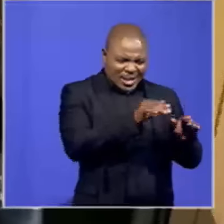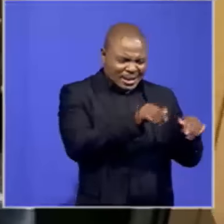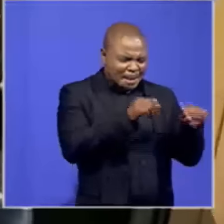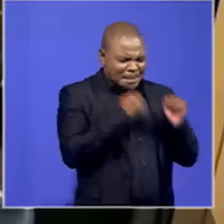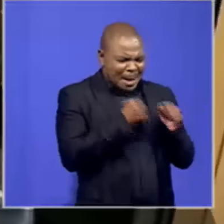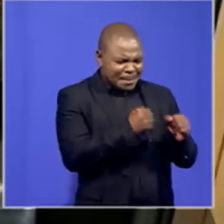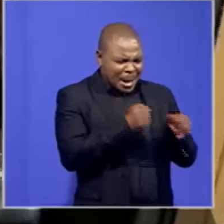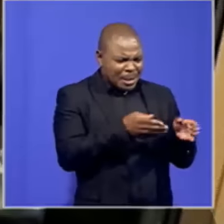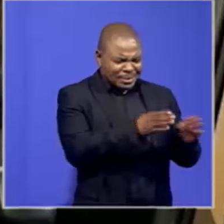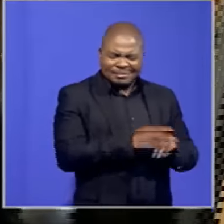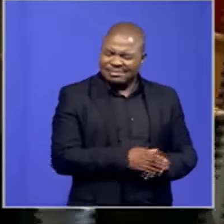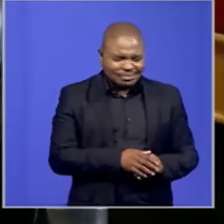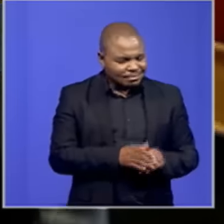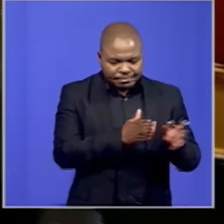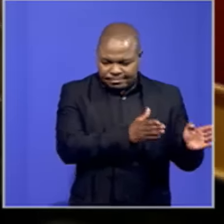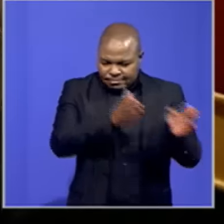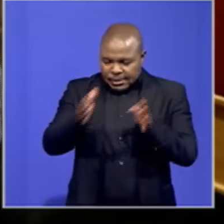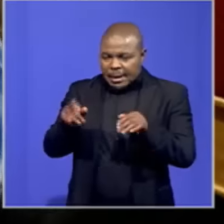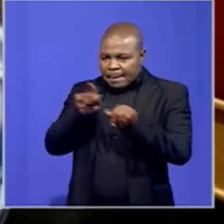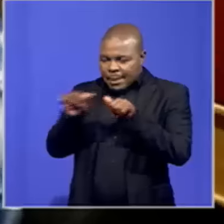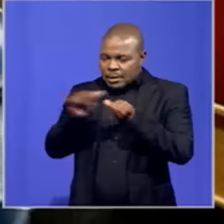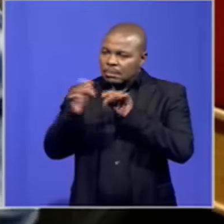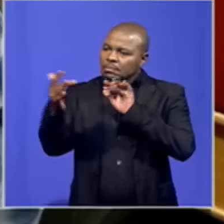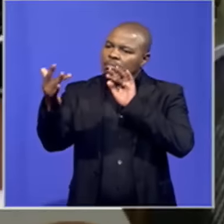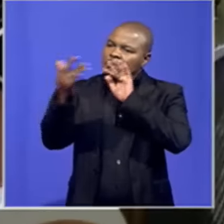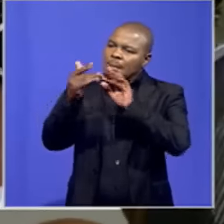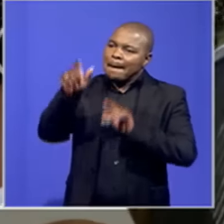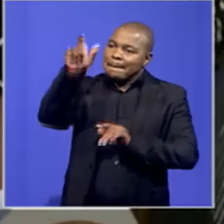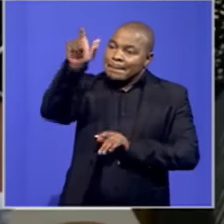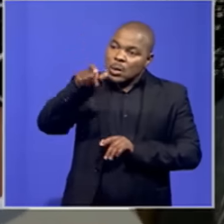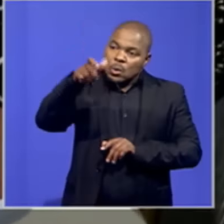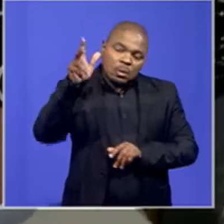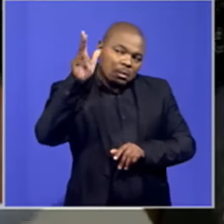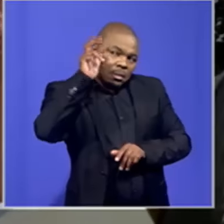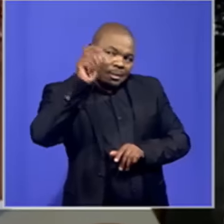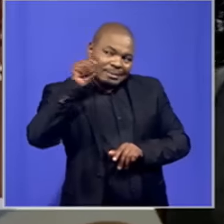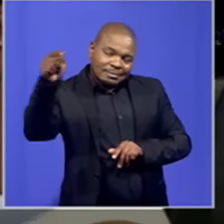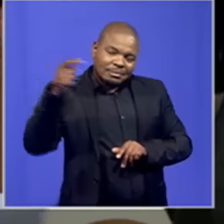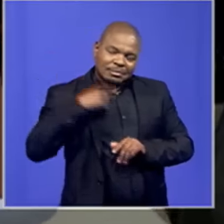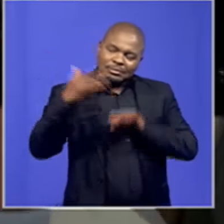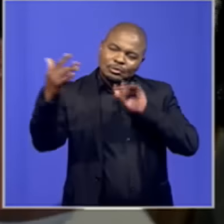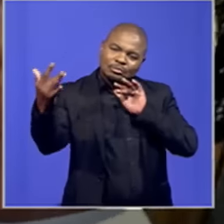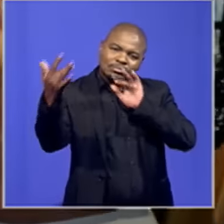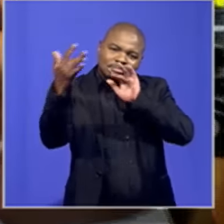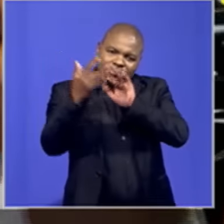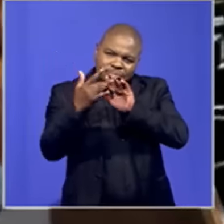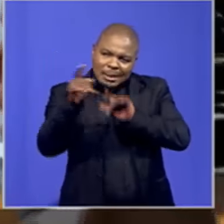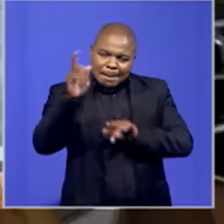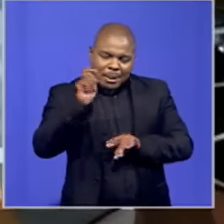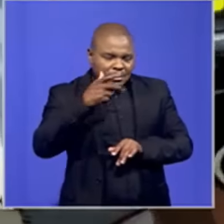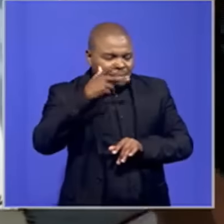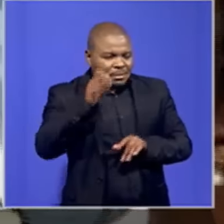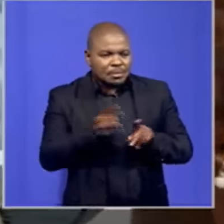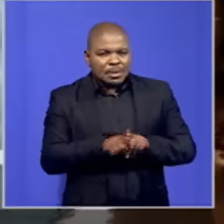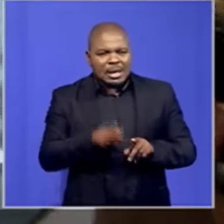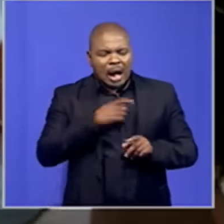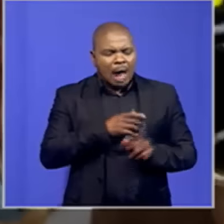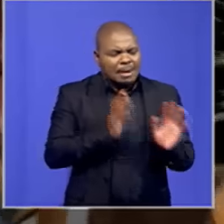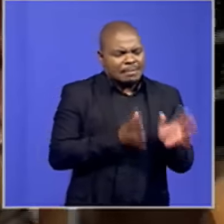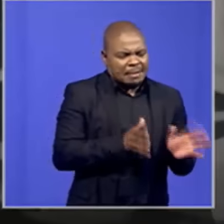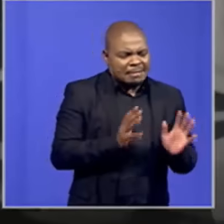bona bua le moretsi wa gago a go reetse o mo utlwe a go utlwe simolola go bua tlogala go